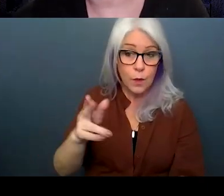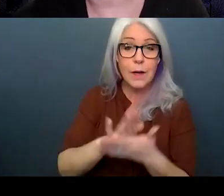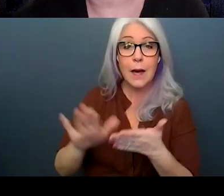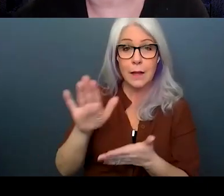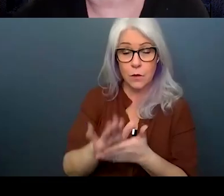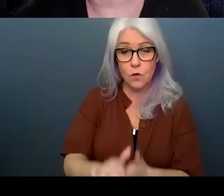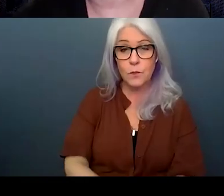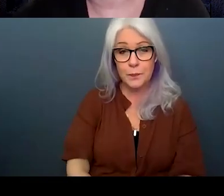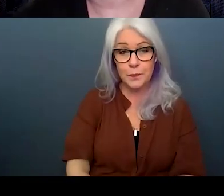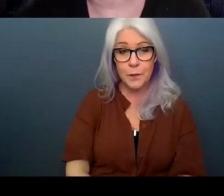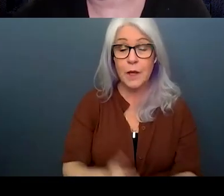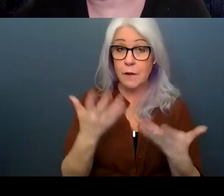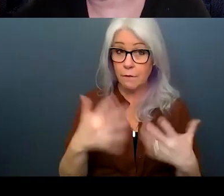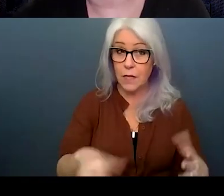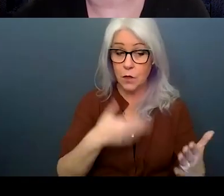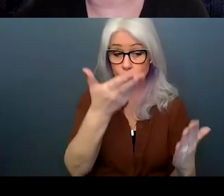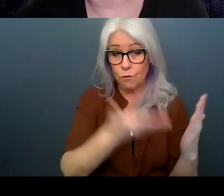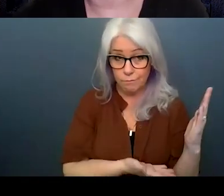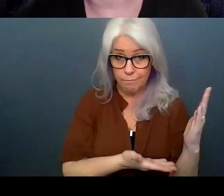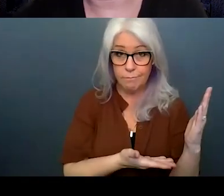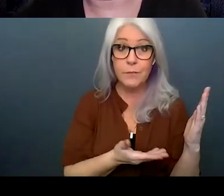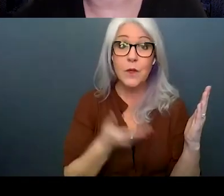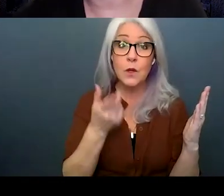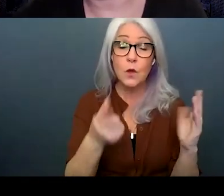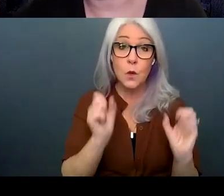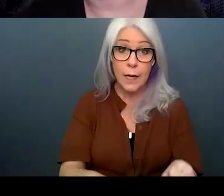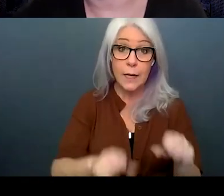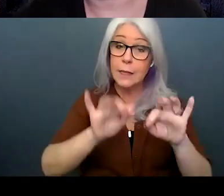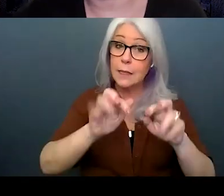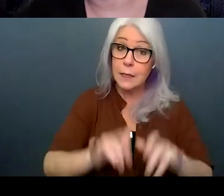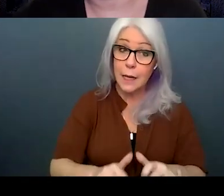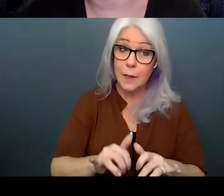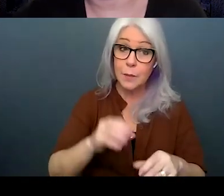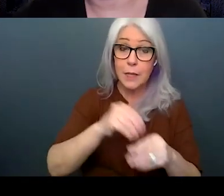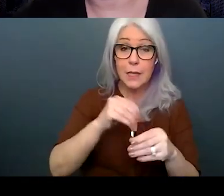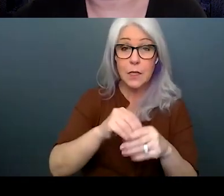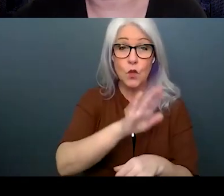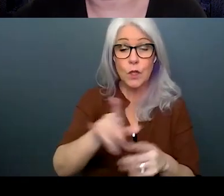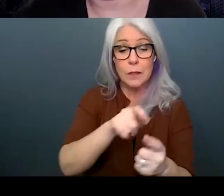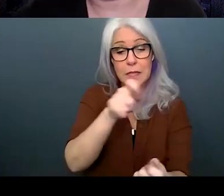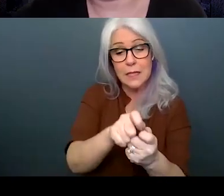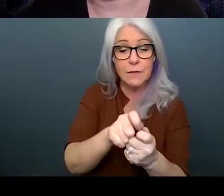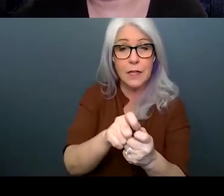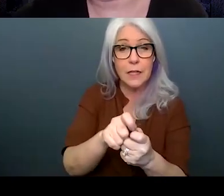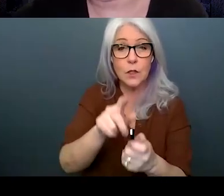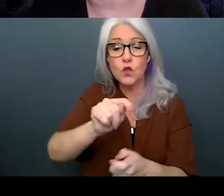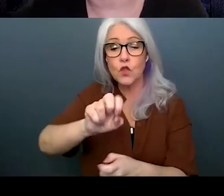So once you are there, you can type in your search terms on the top